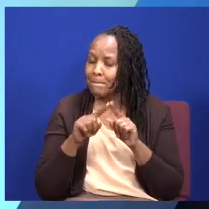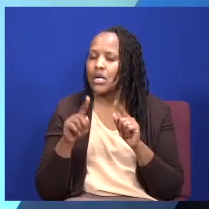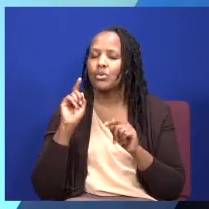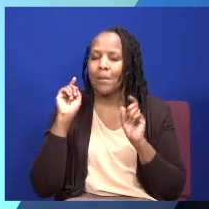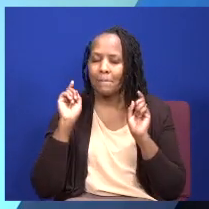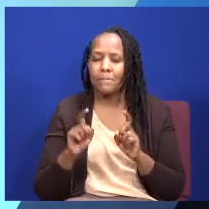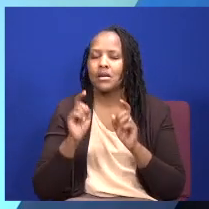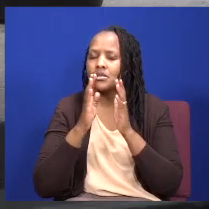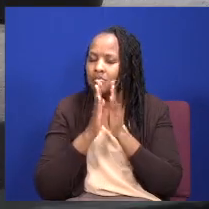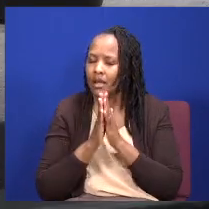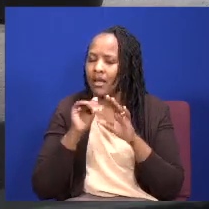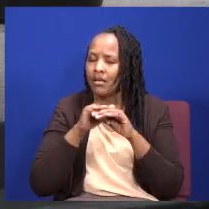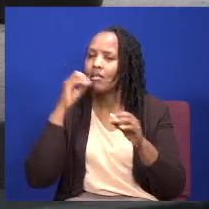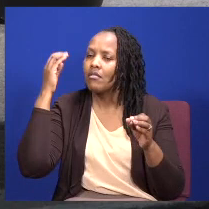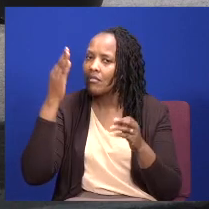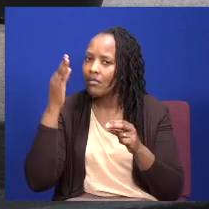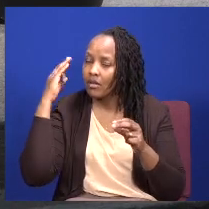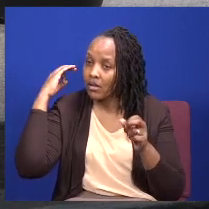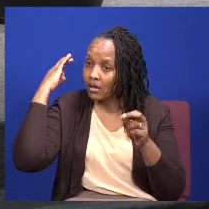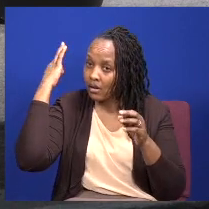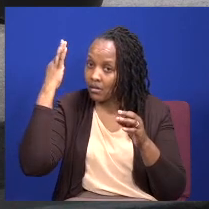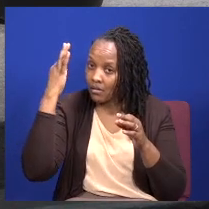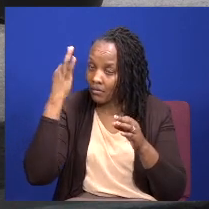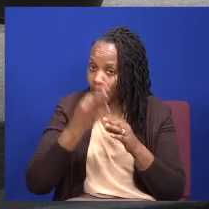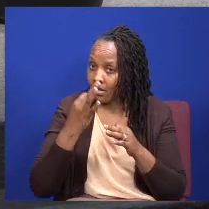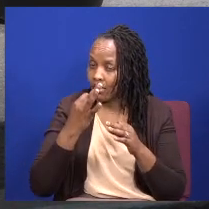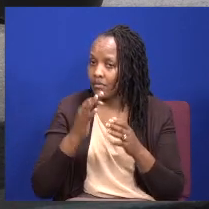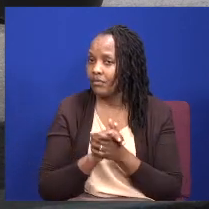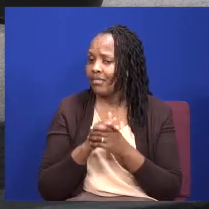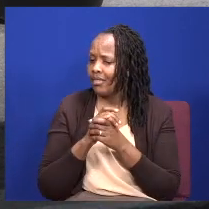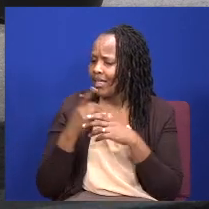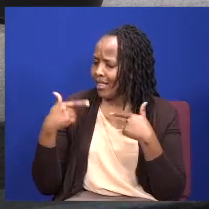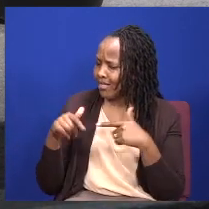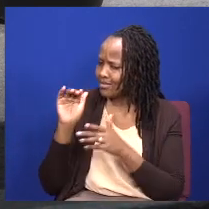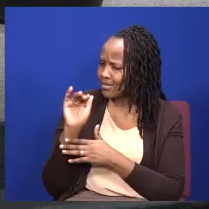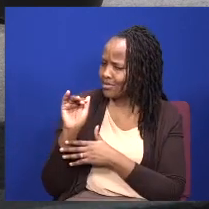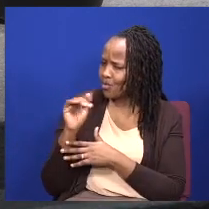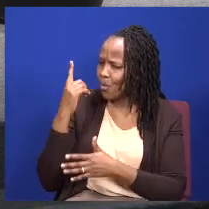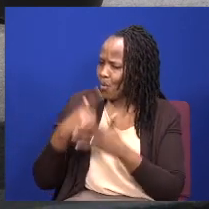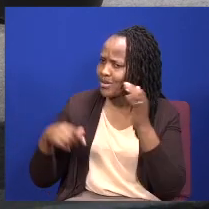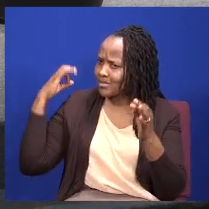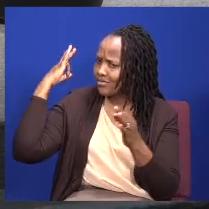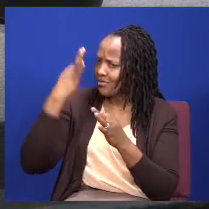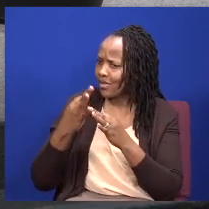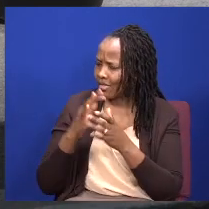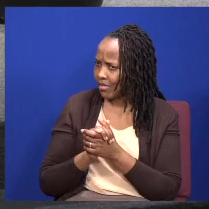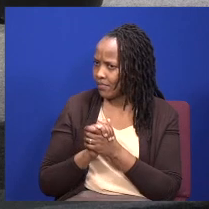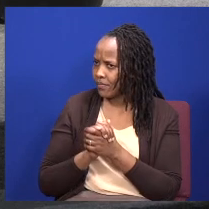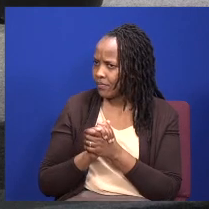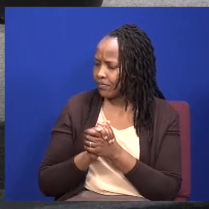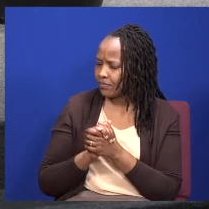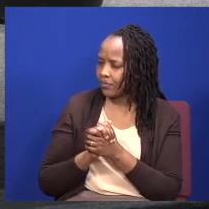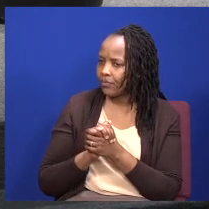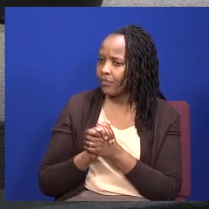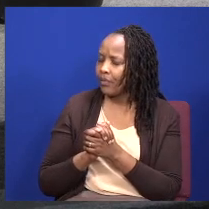Pray with faith and in righteousness. So let's ask ourselves, what is faith? Natalie, read for us Hebrews